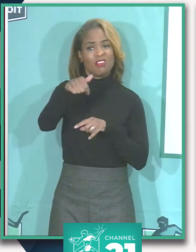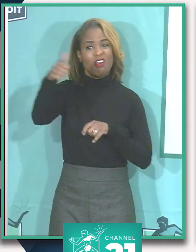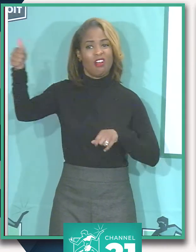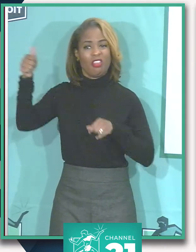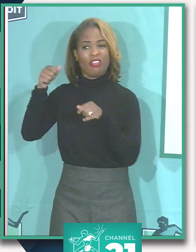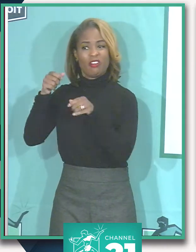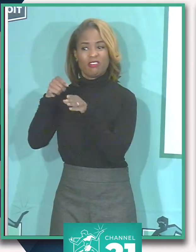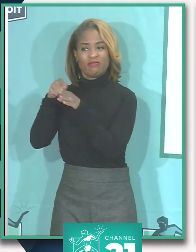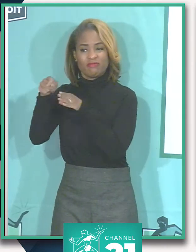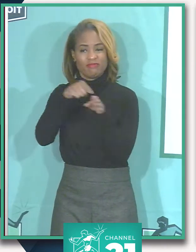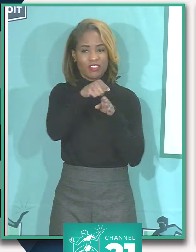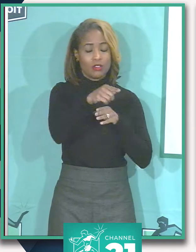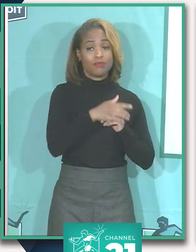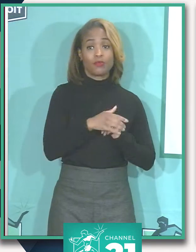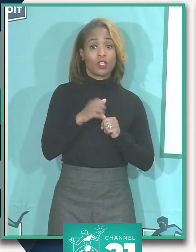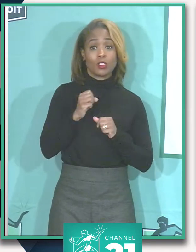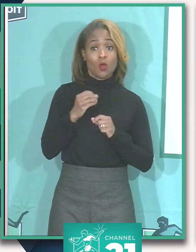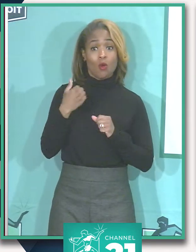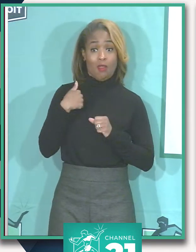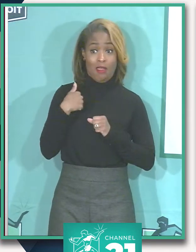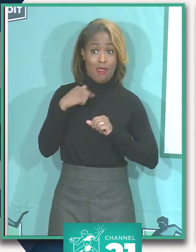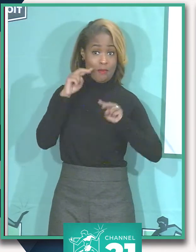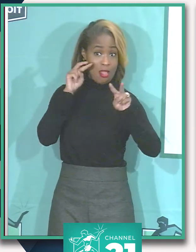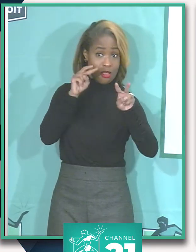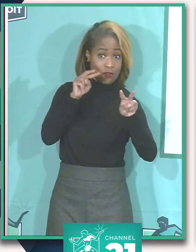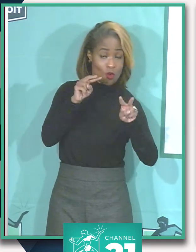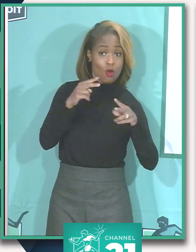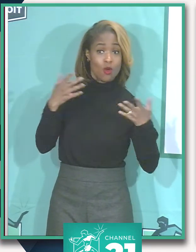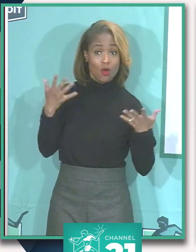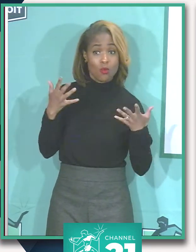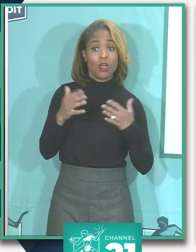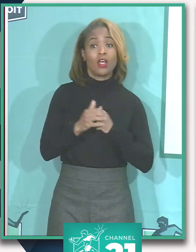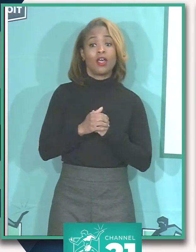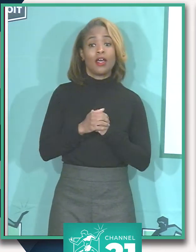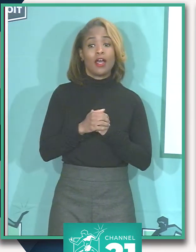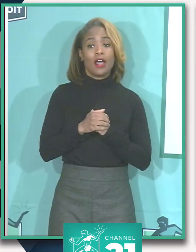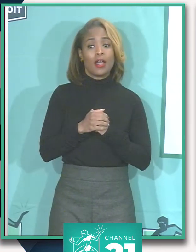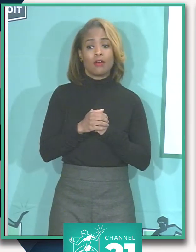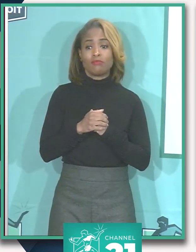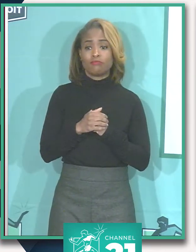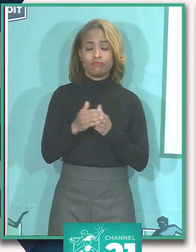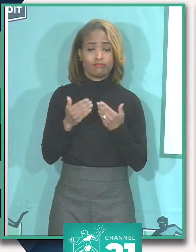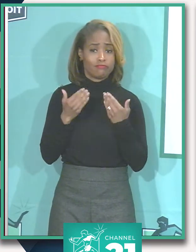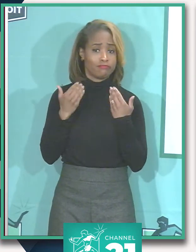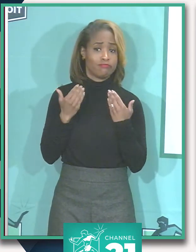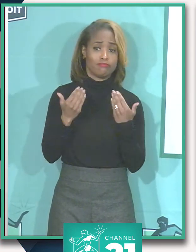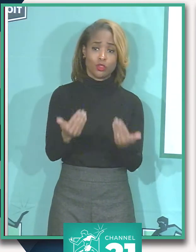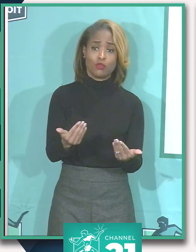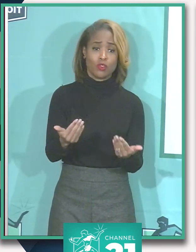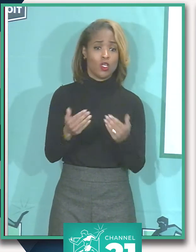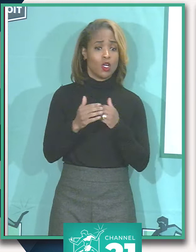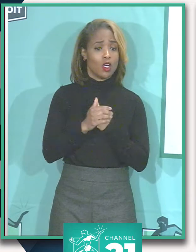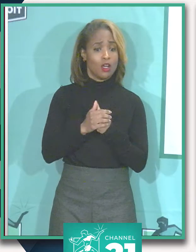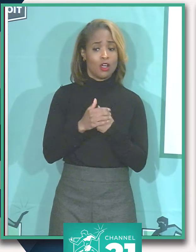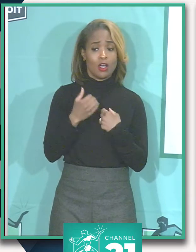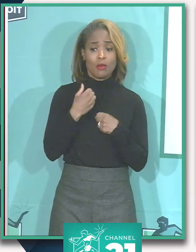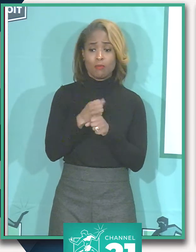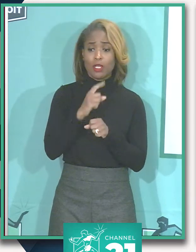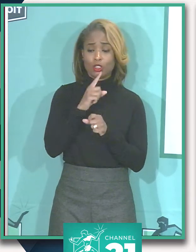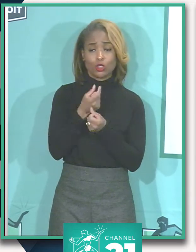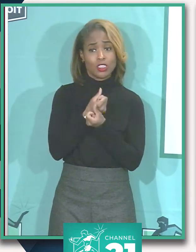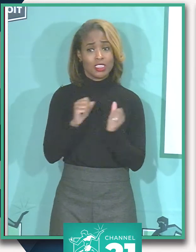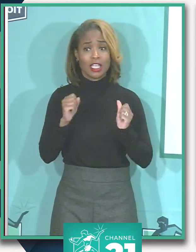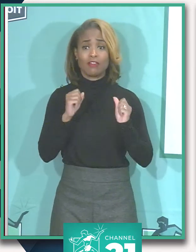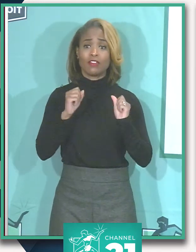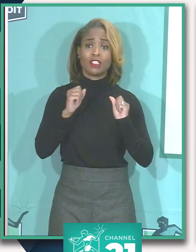said that, I'm looking forward to getting on with the next chapter, making sure that the safety protocols and